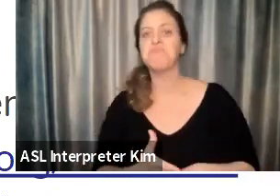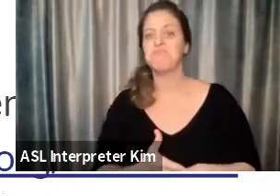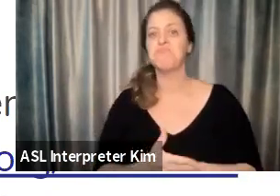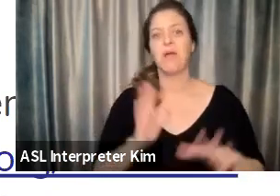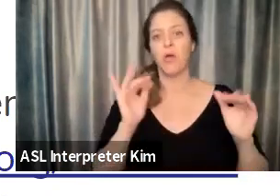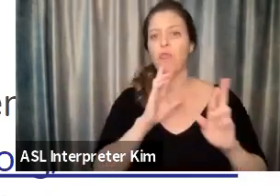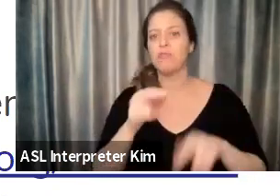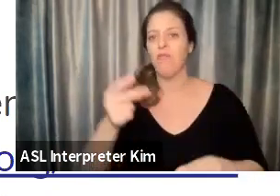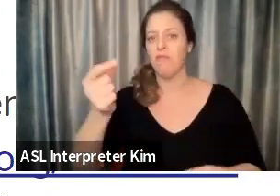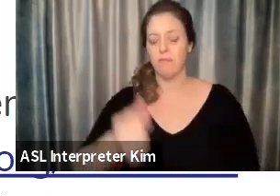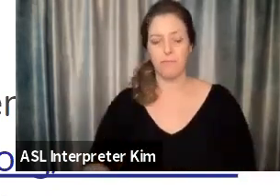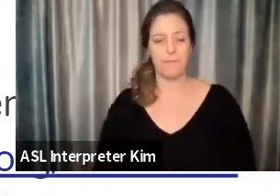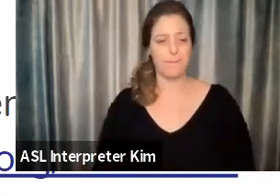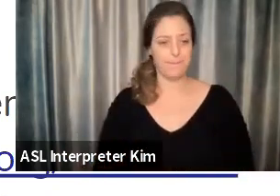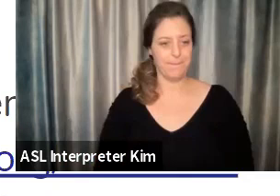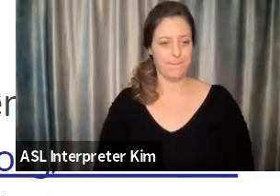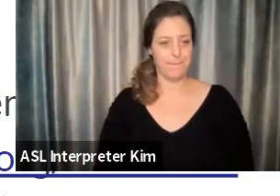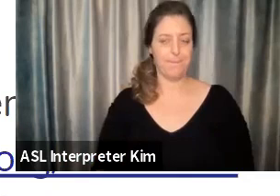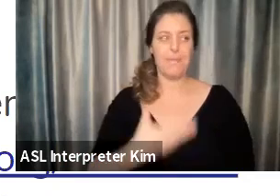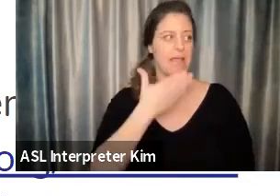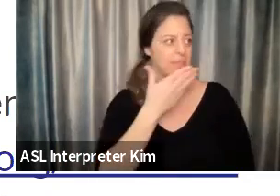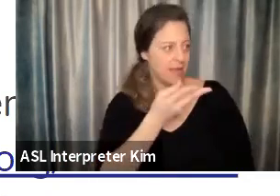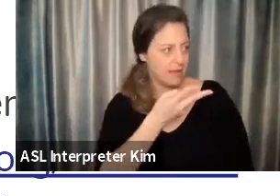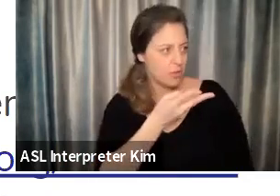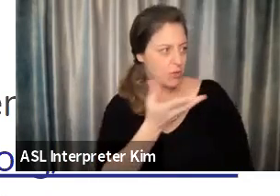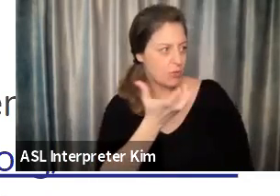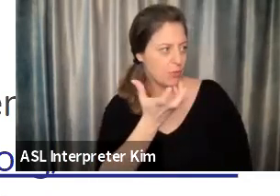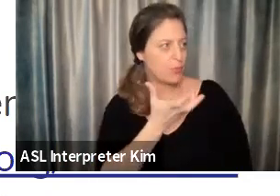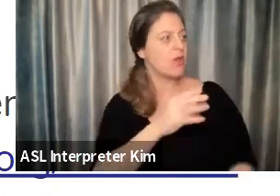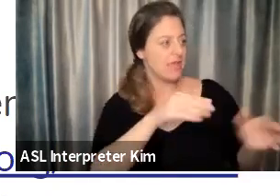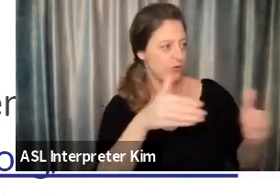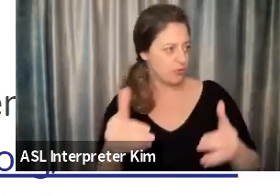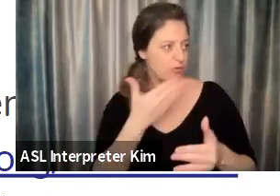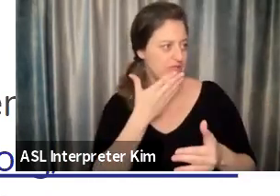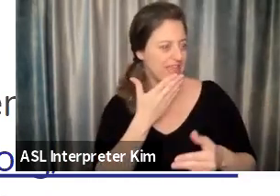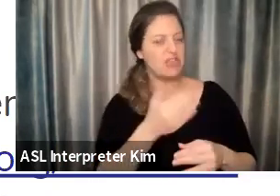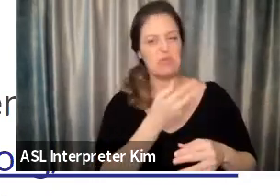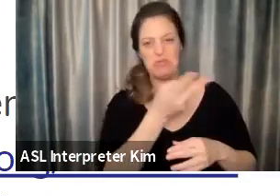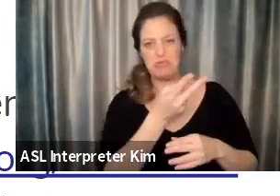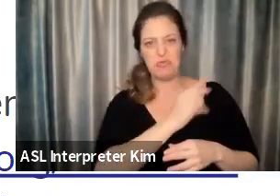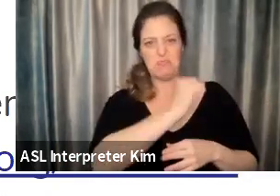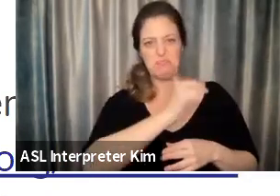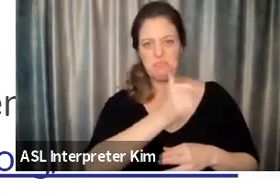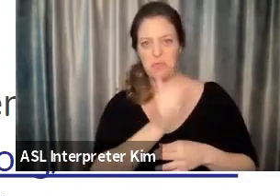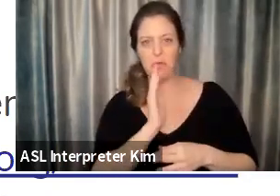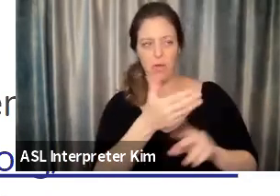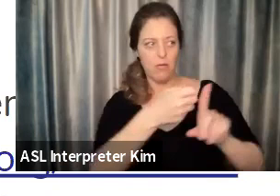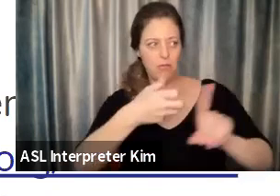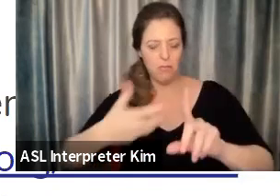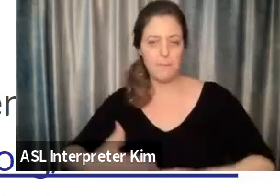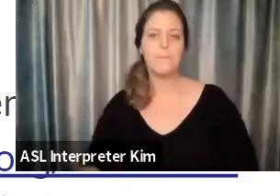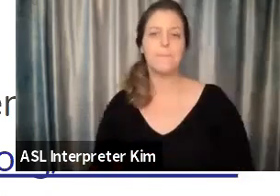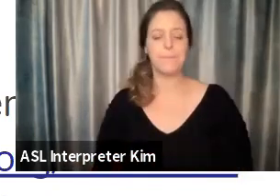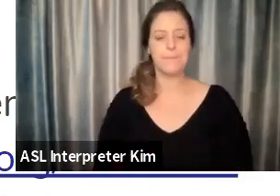as possible. Thank you, Maria, and thank you, Deborah, for those introductions. We look forward to hearing the information in this presentation